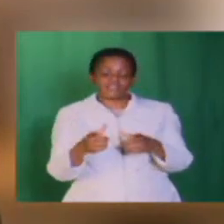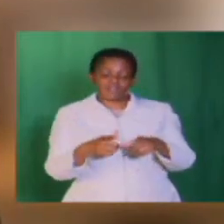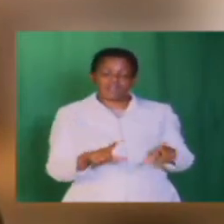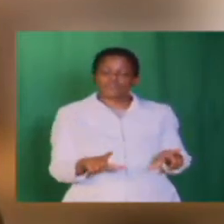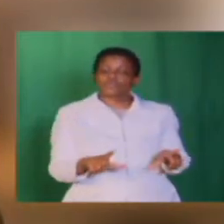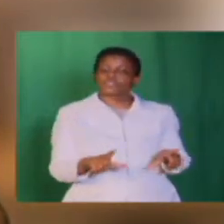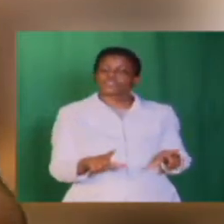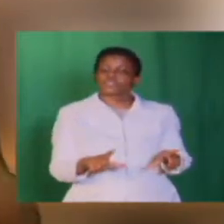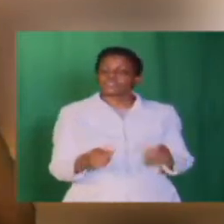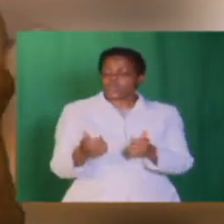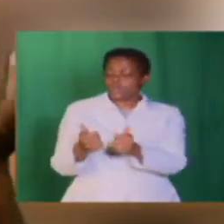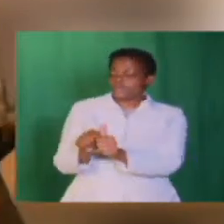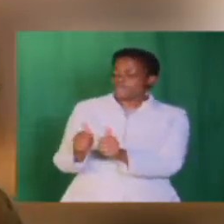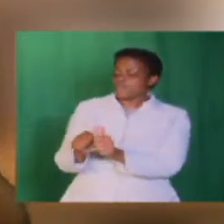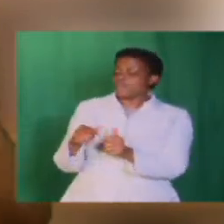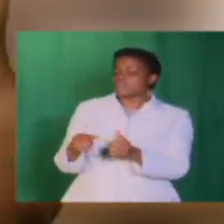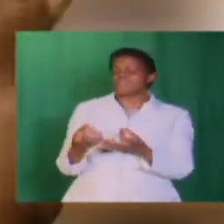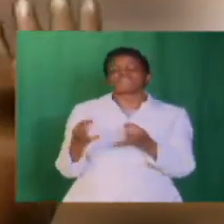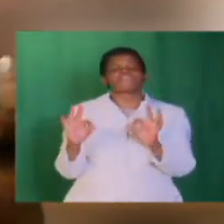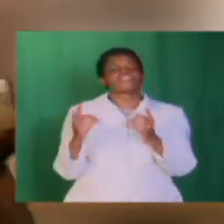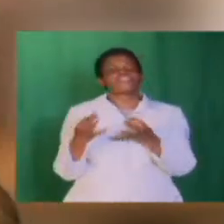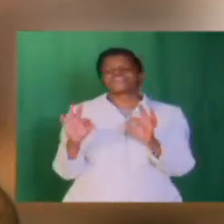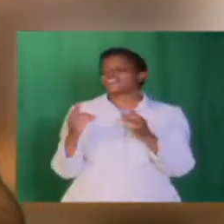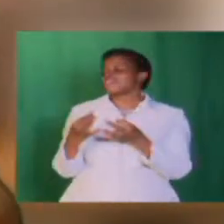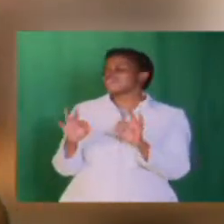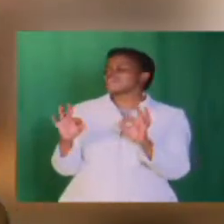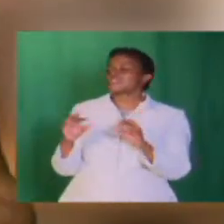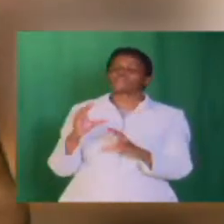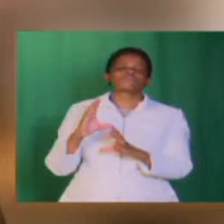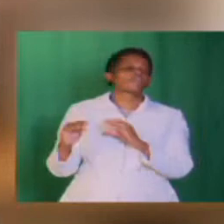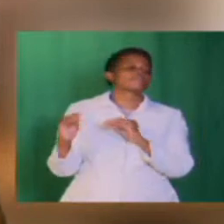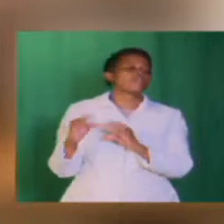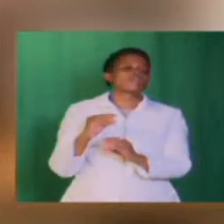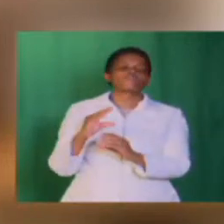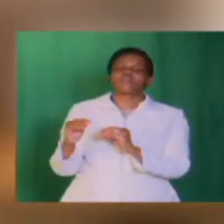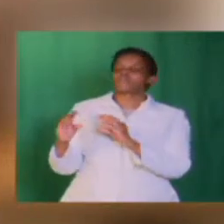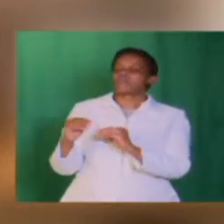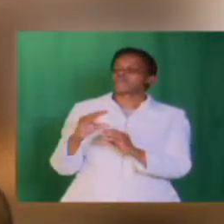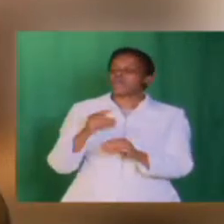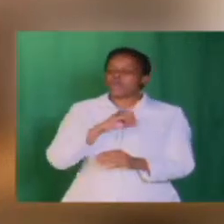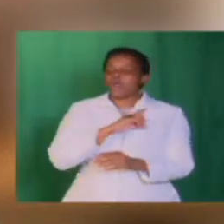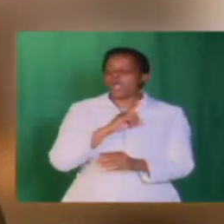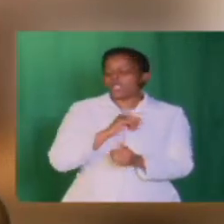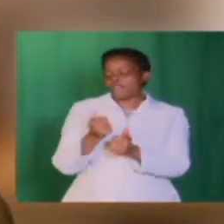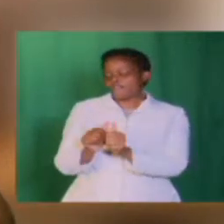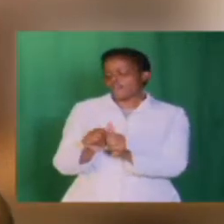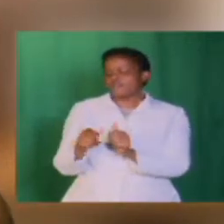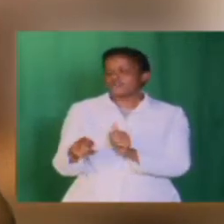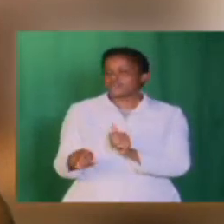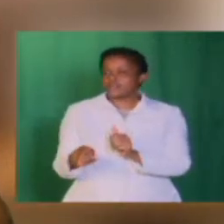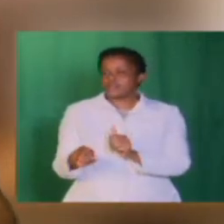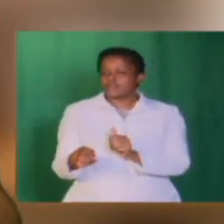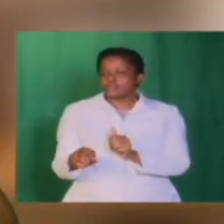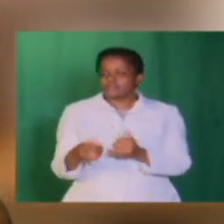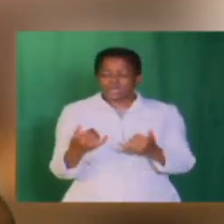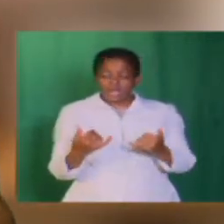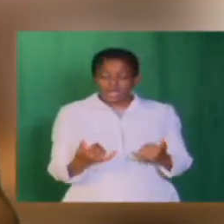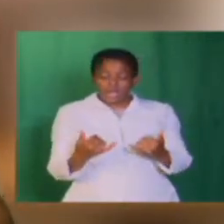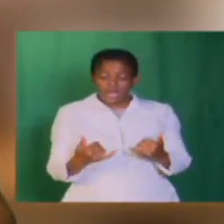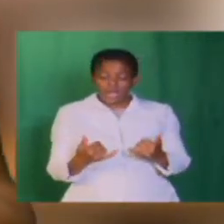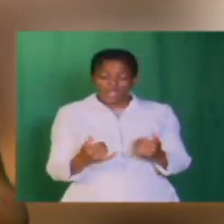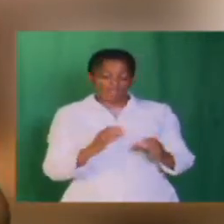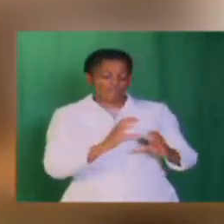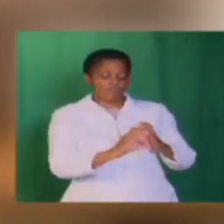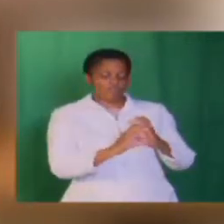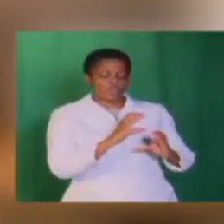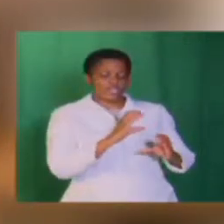friend, you find that you are carefree, you are chatty. It is your friend that you are addressing. But when you find that you are now speaking, let's